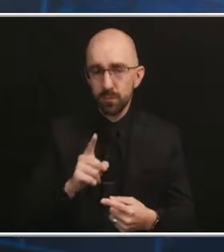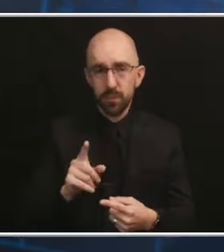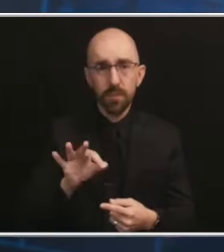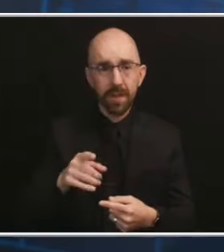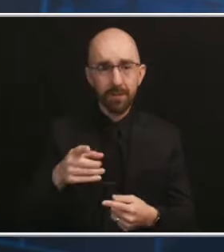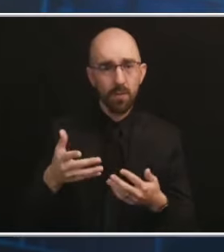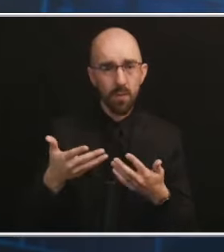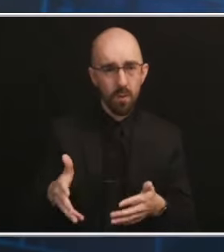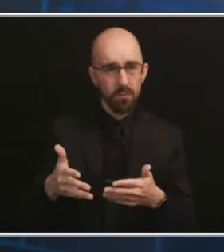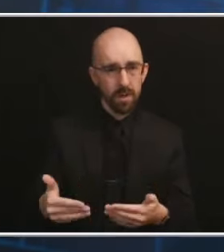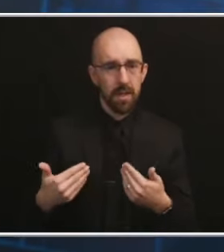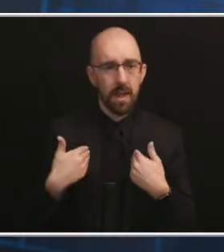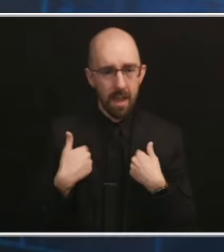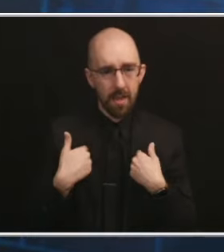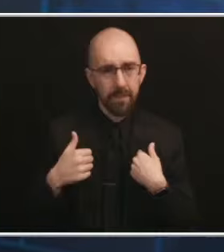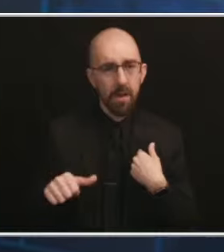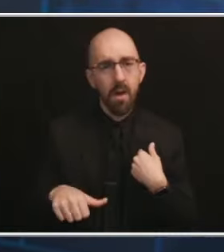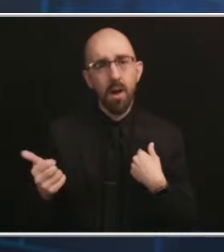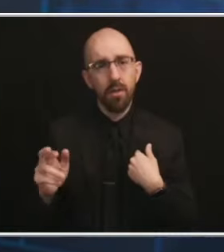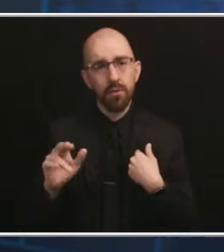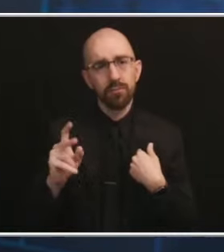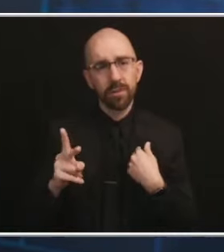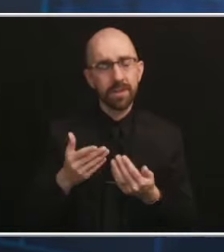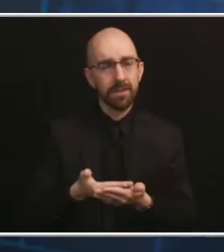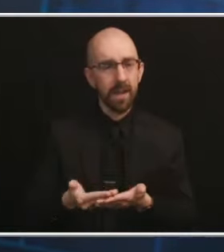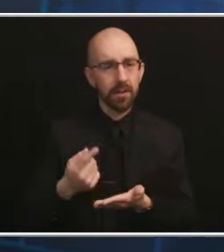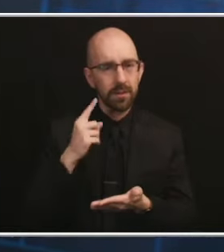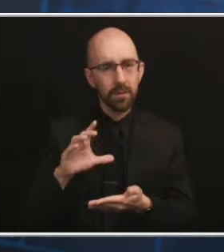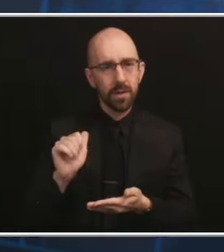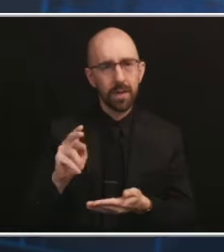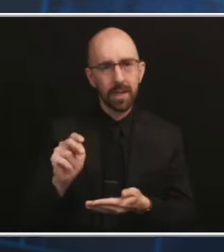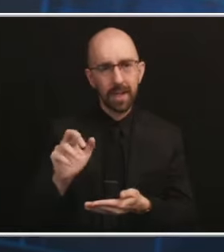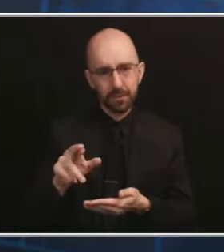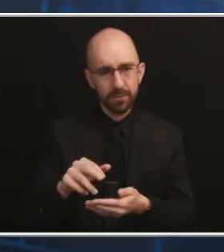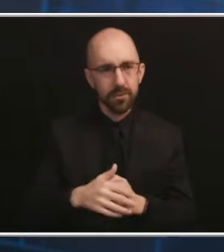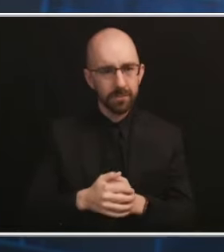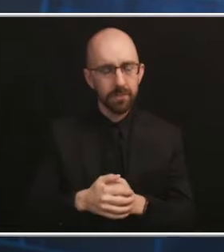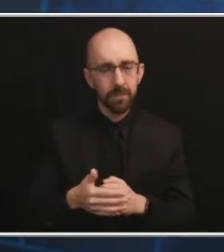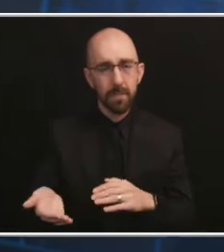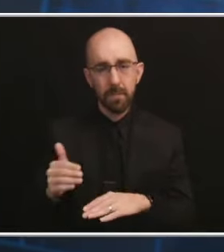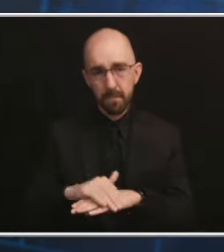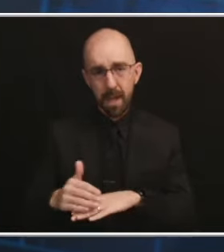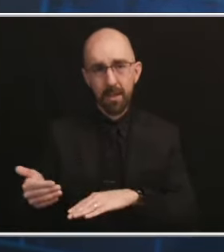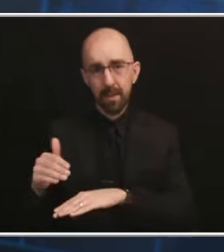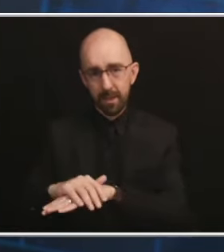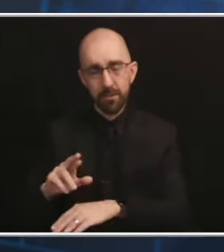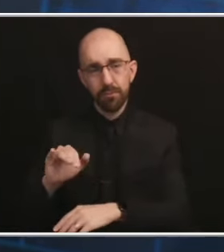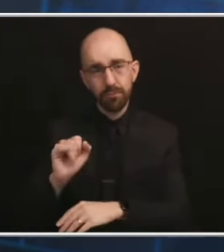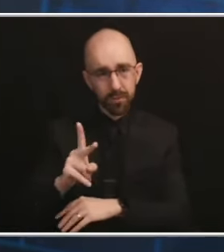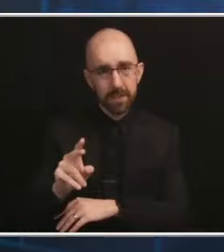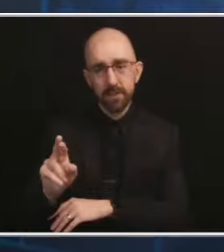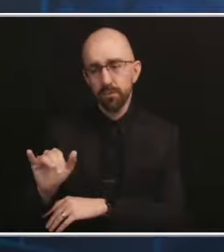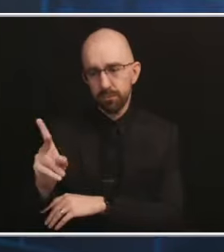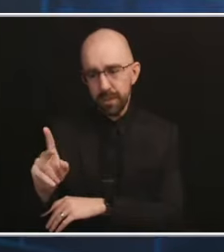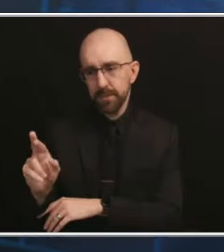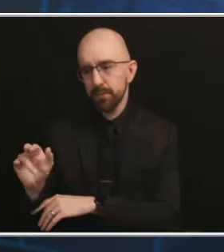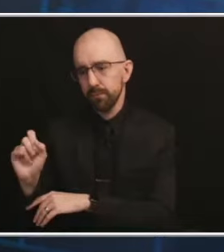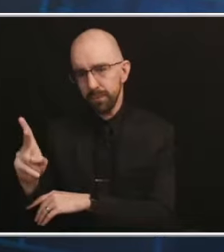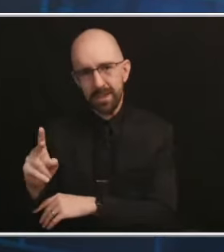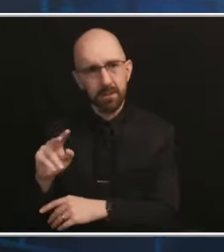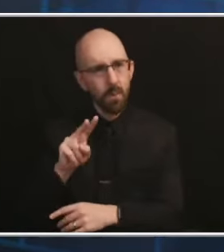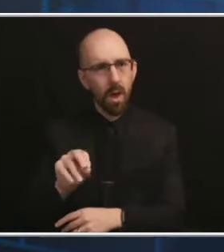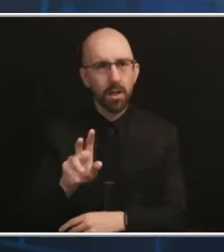have other risk factors for cancer. Piling on risk. Watch out for where that